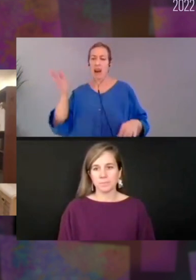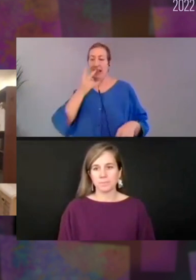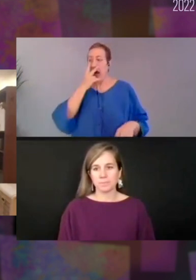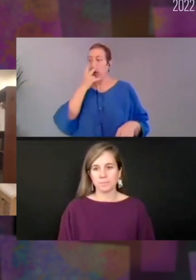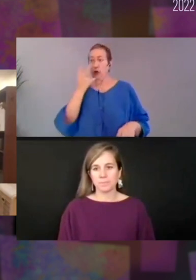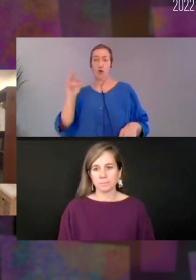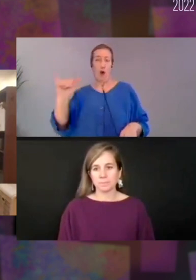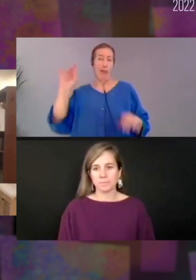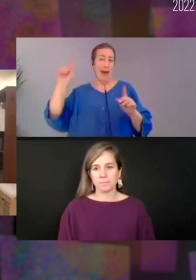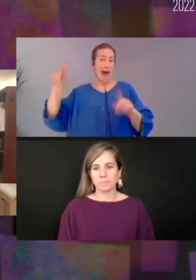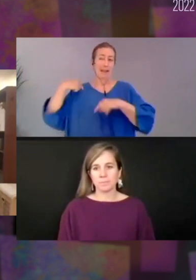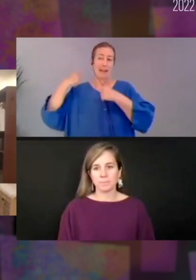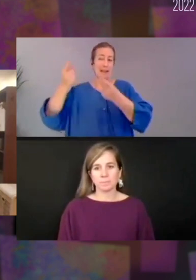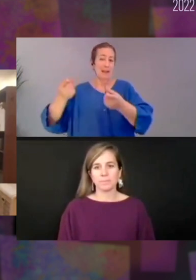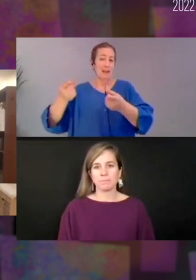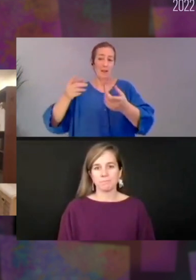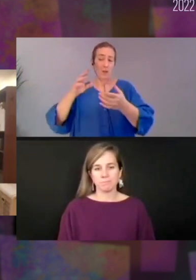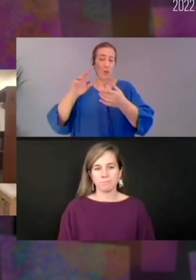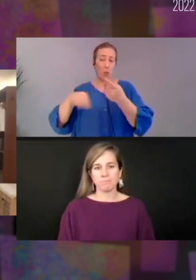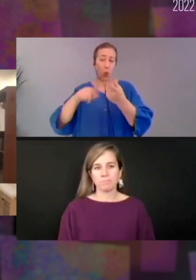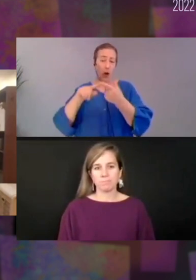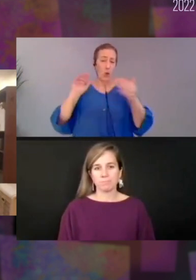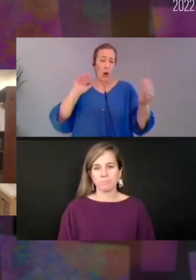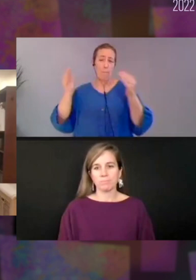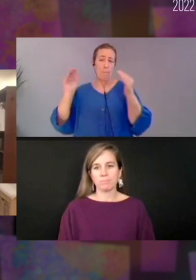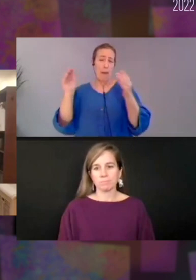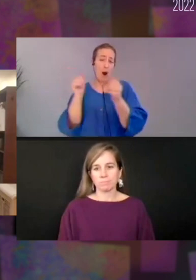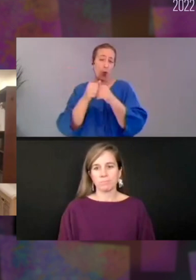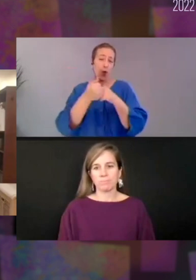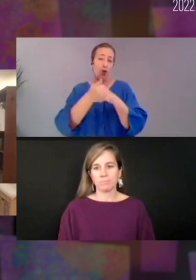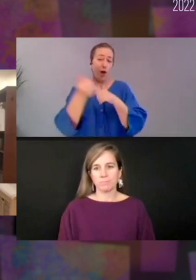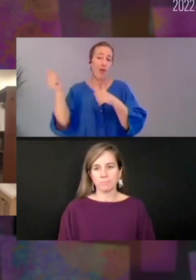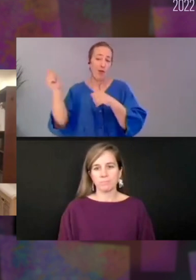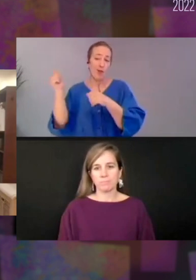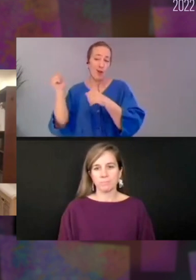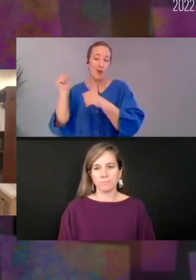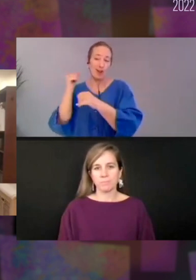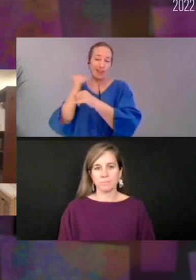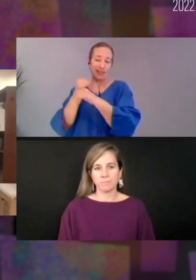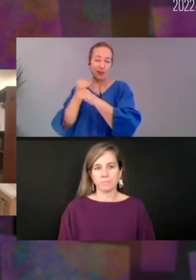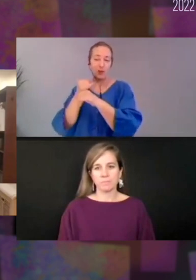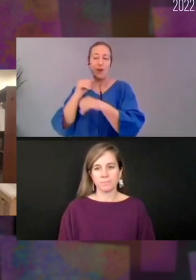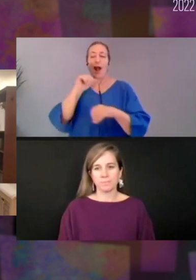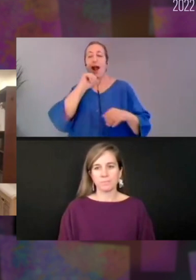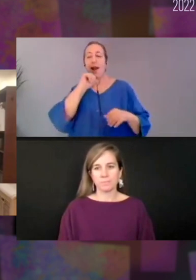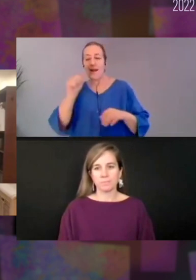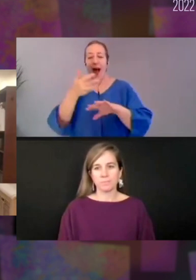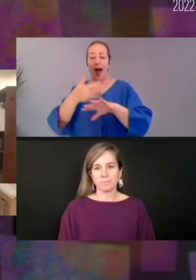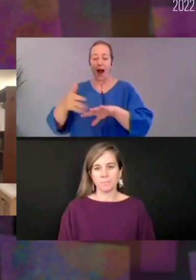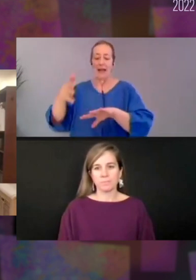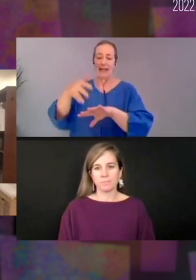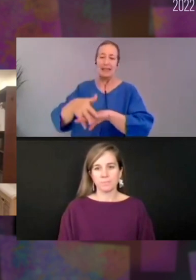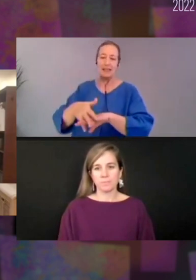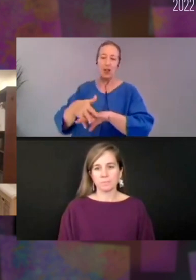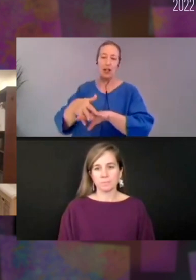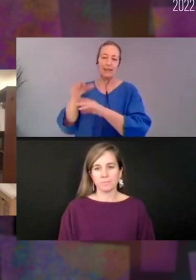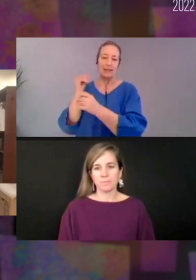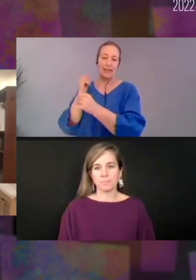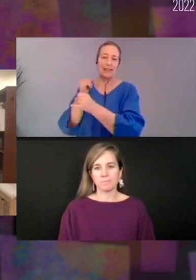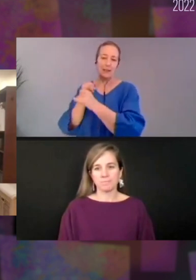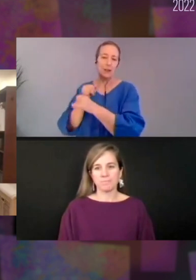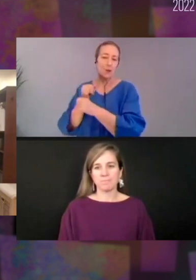in terms of the other kind, the other kinds of institutions, non-Indigenous institutions.